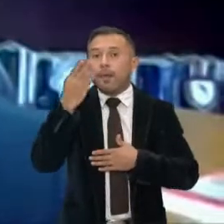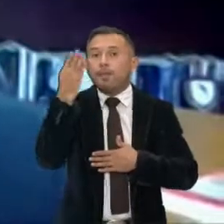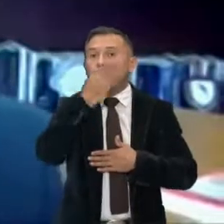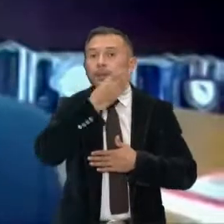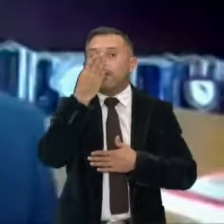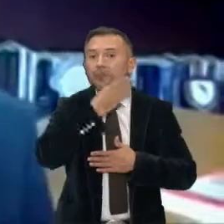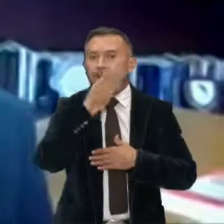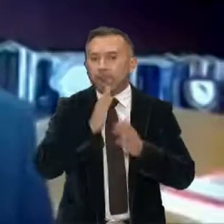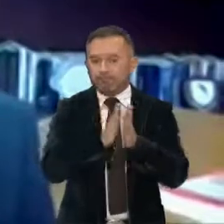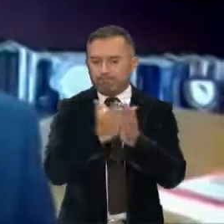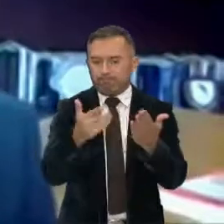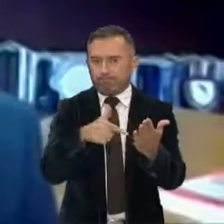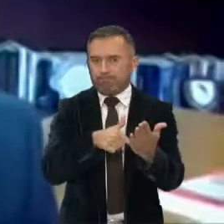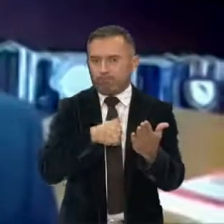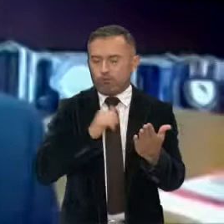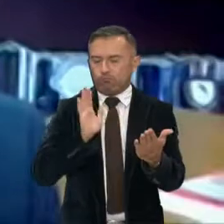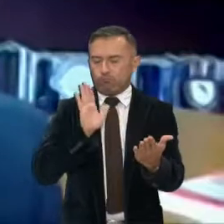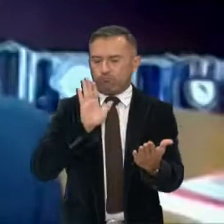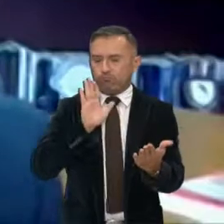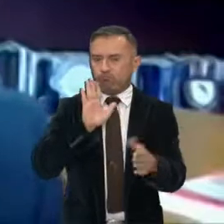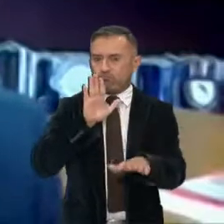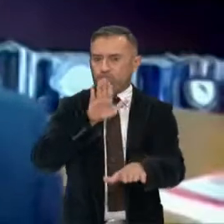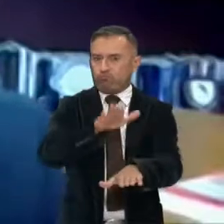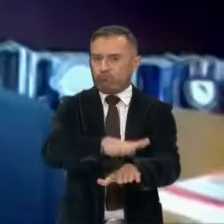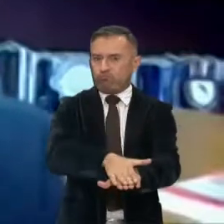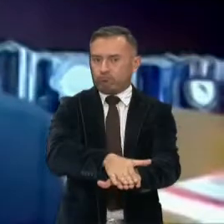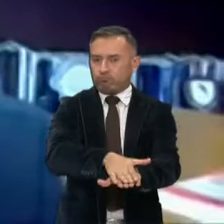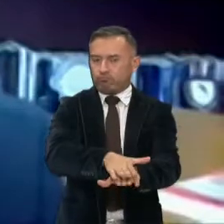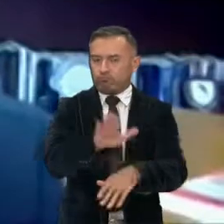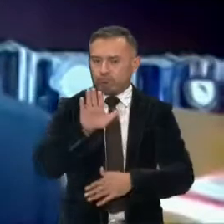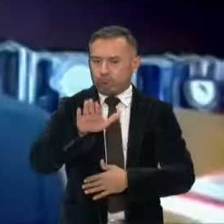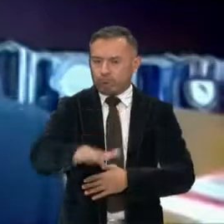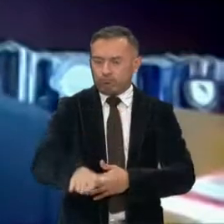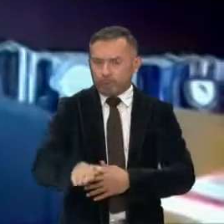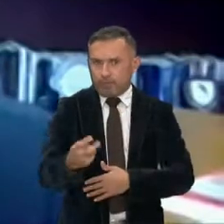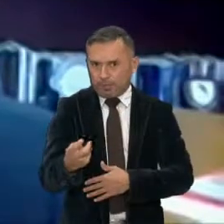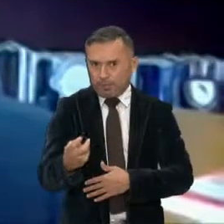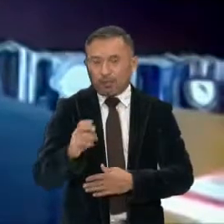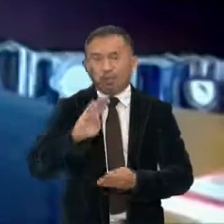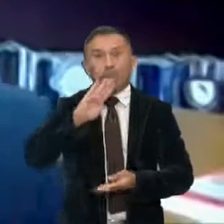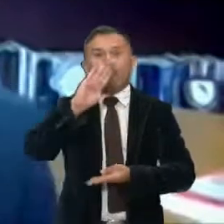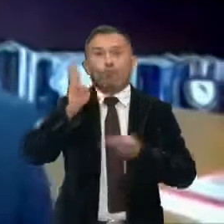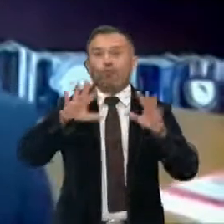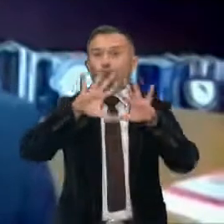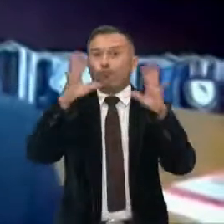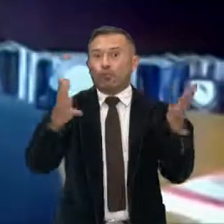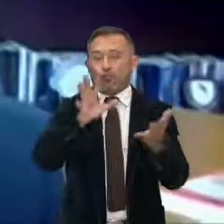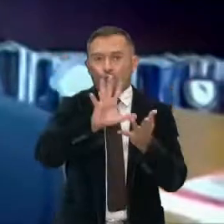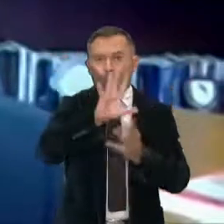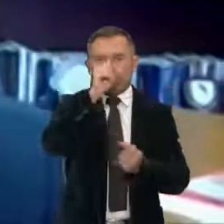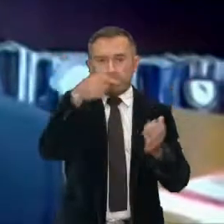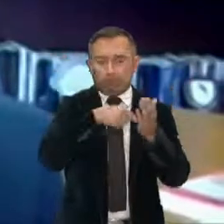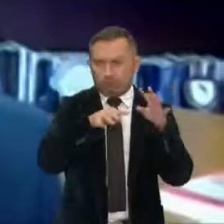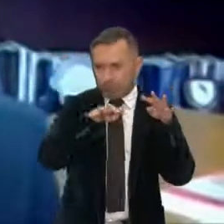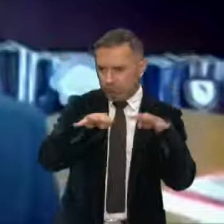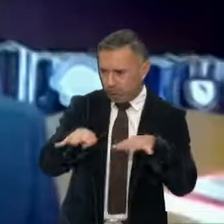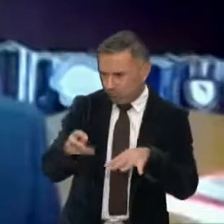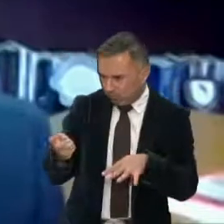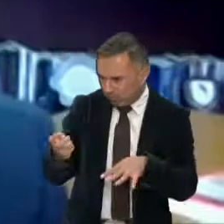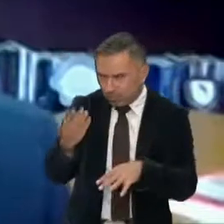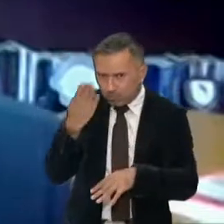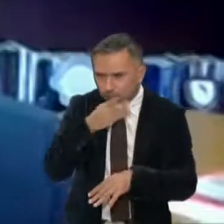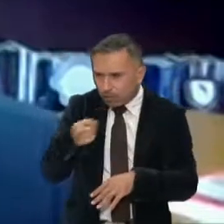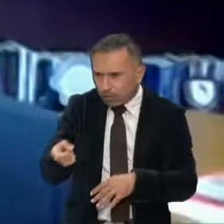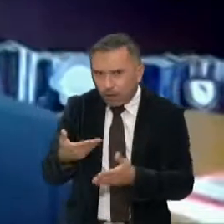when the president of the country back then took